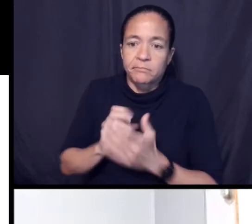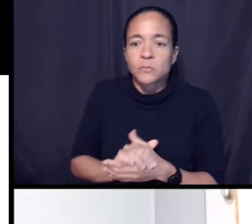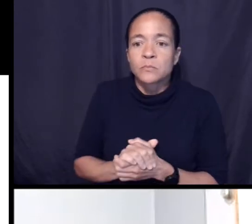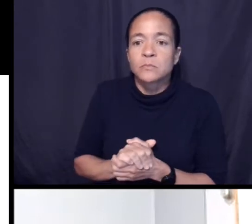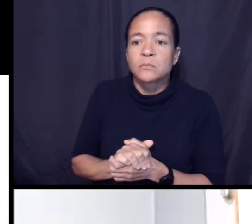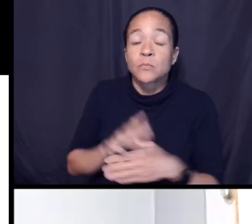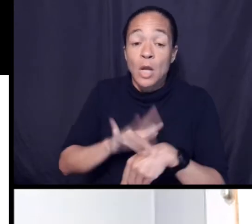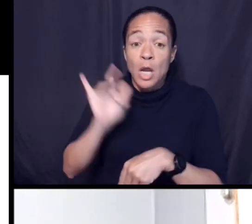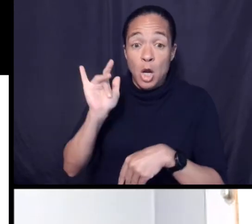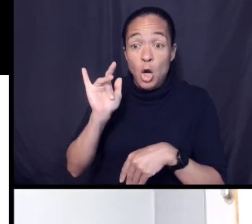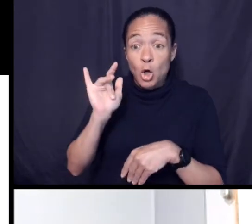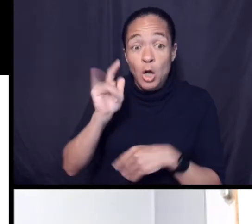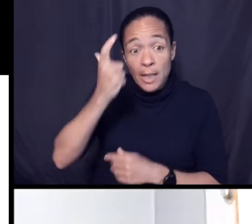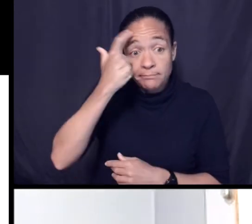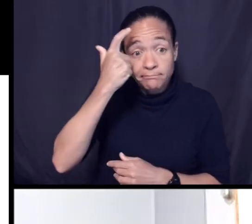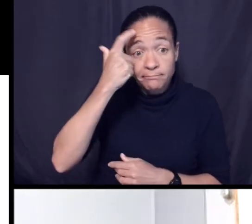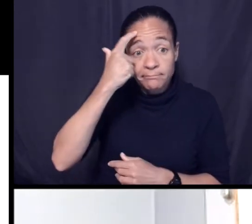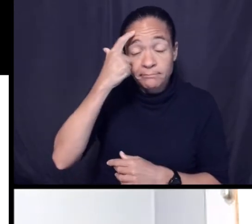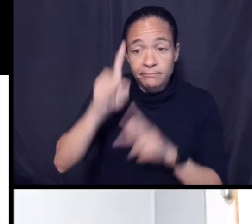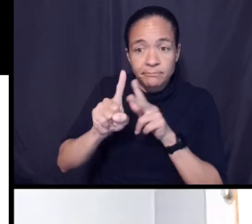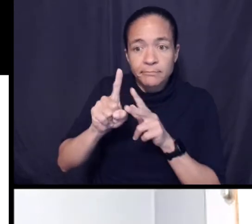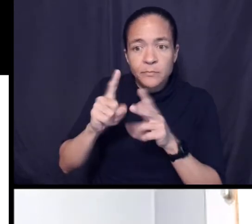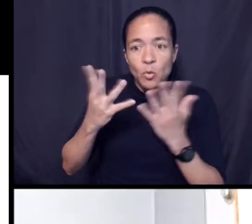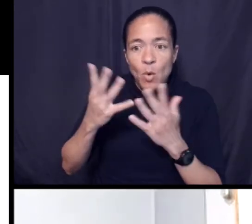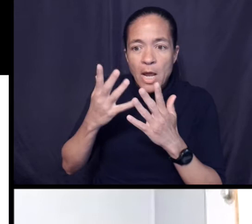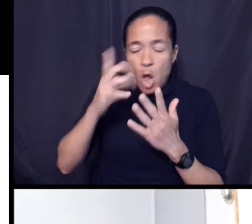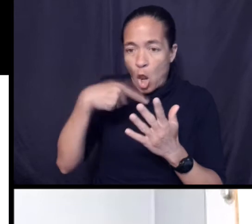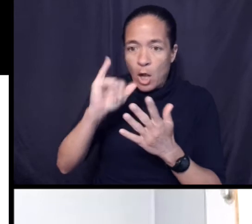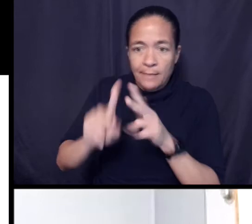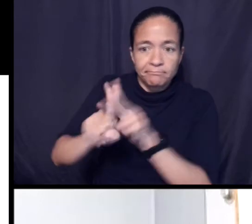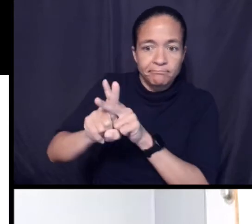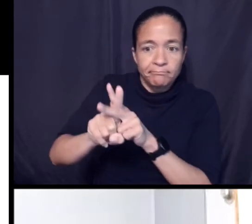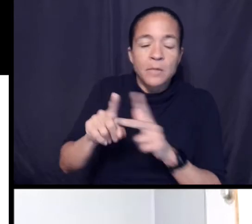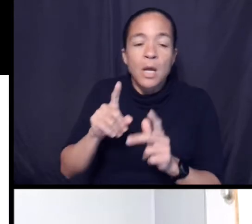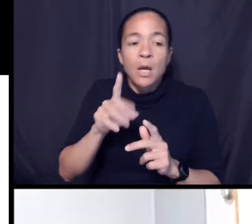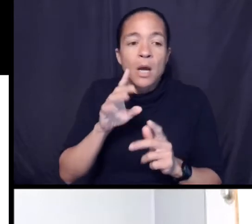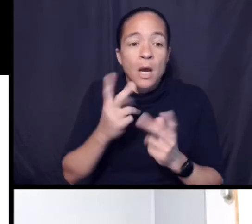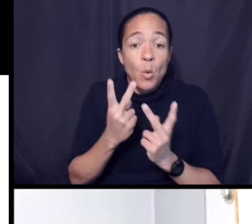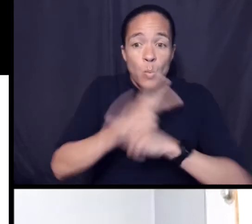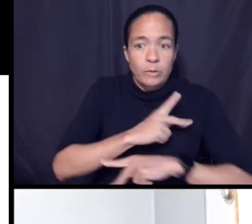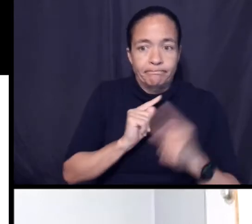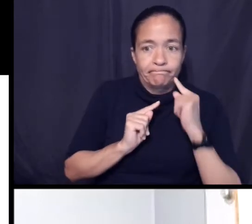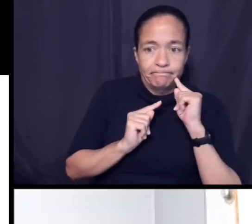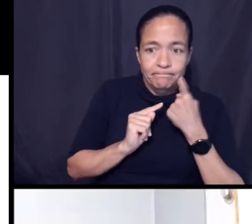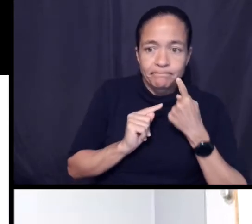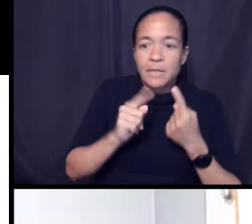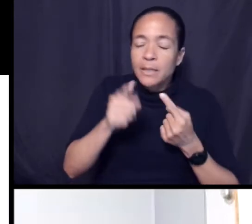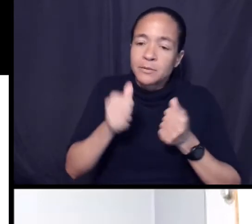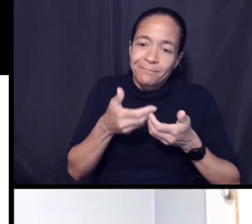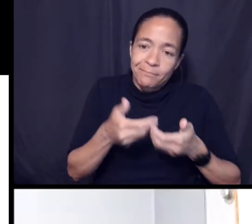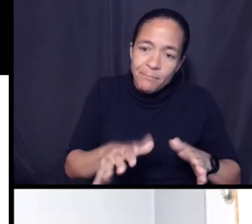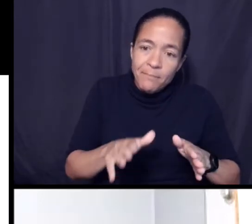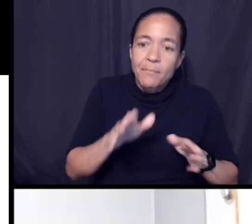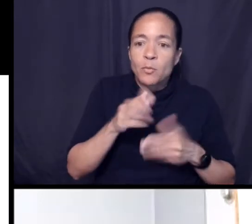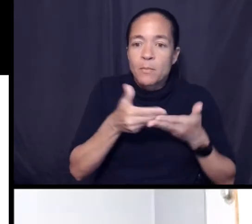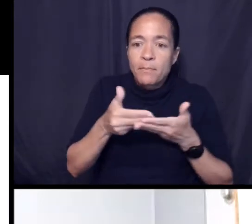So early neurological manifestations that may be seen in association with congenital CMV, of course, the most severe ones are having a